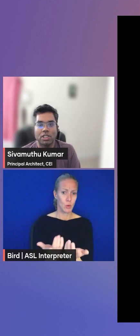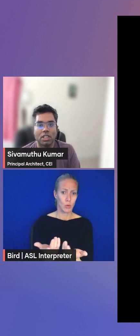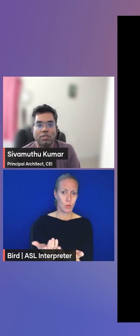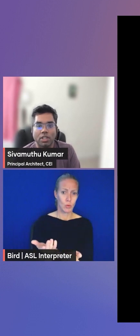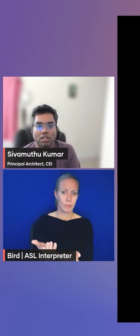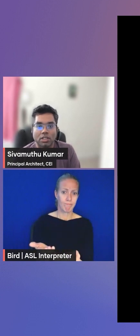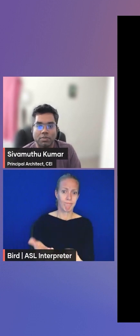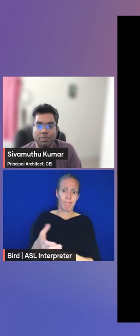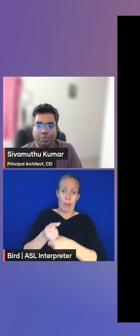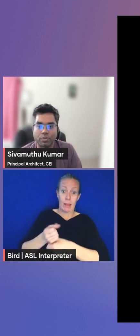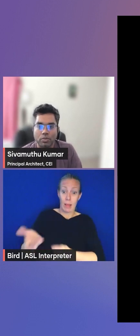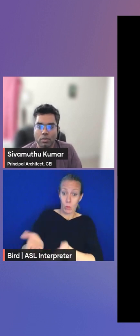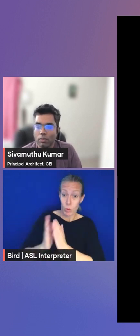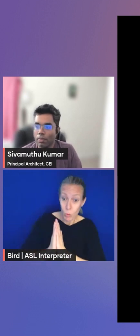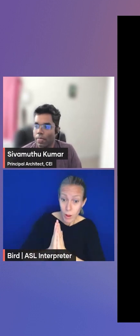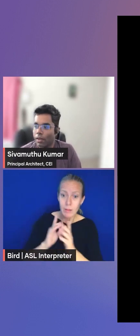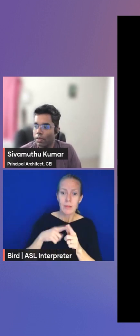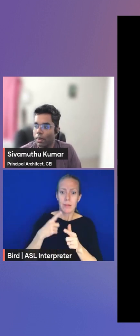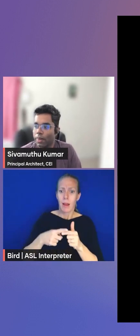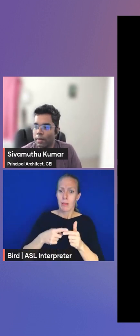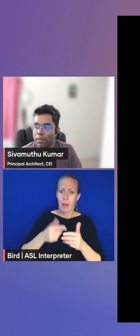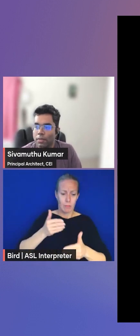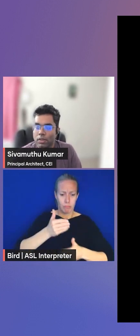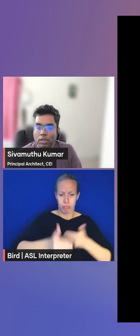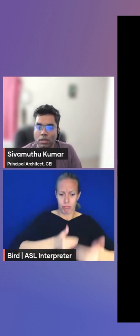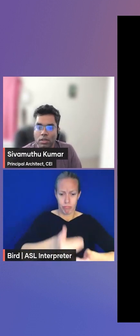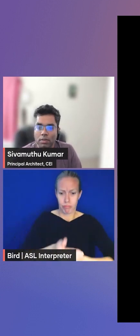to provision the infrastructure.